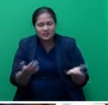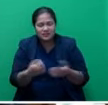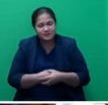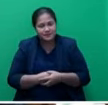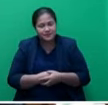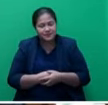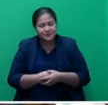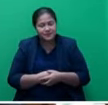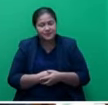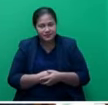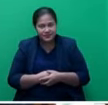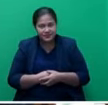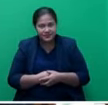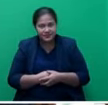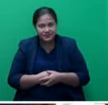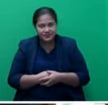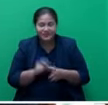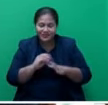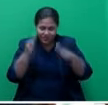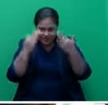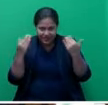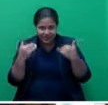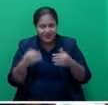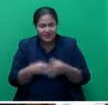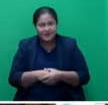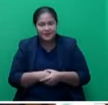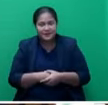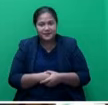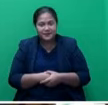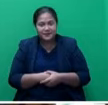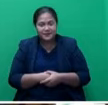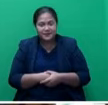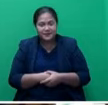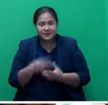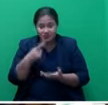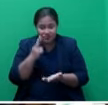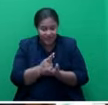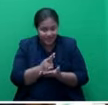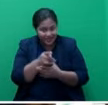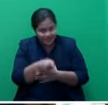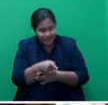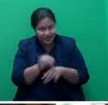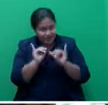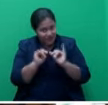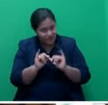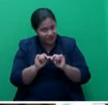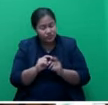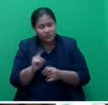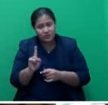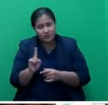it? Mr. Speaker, sir. Mr. Speaker, sir, the reality of the matter is